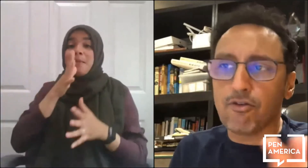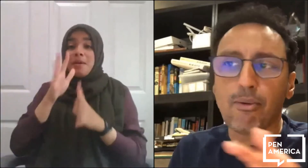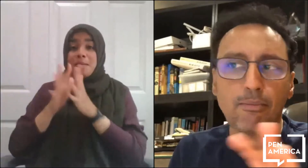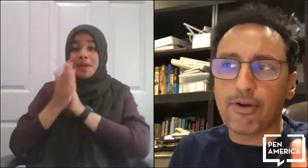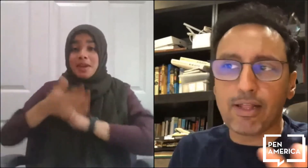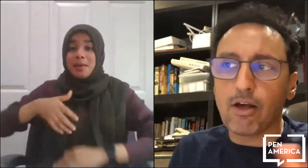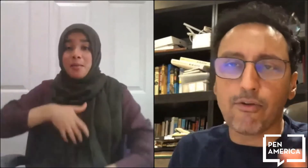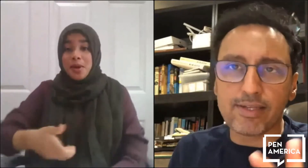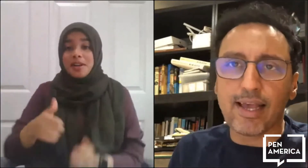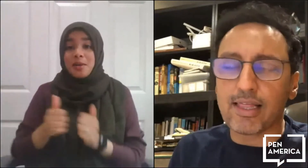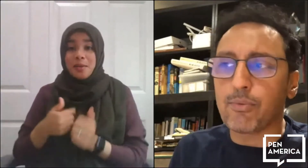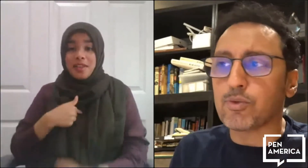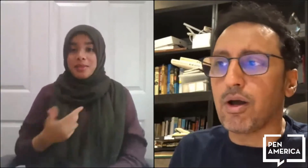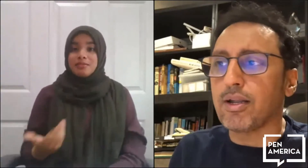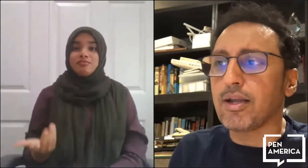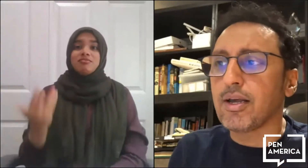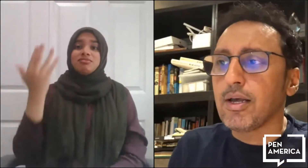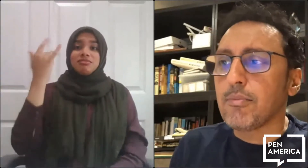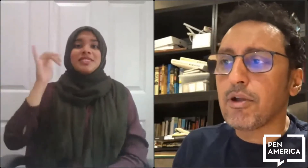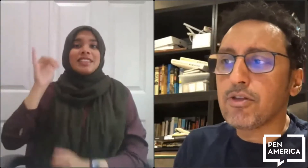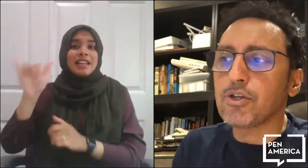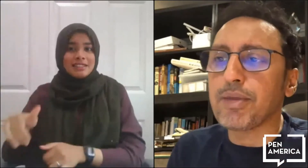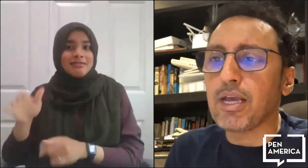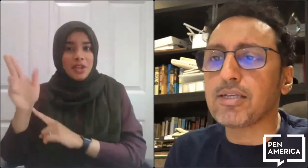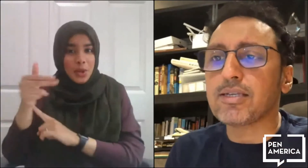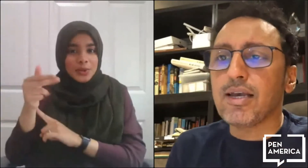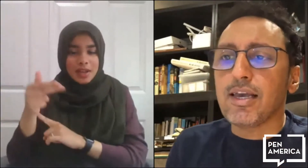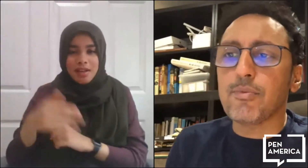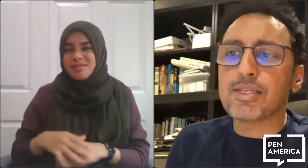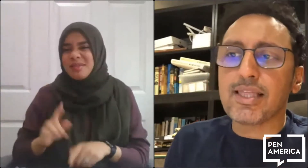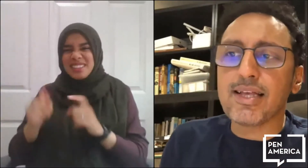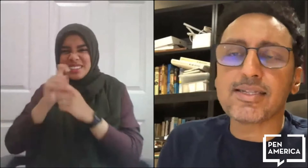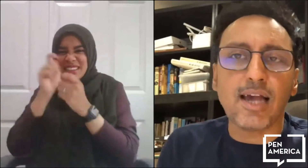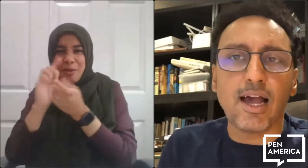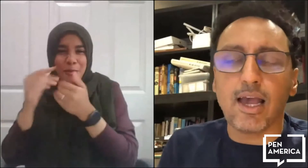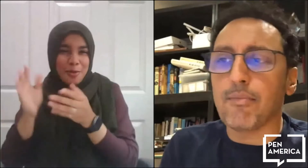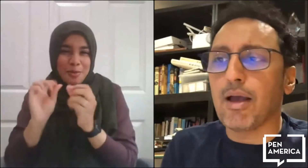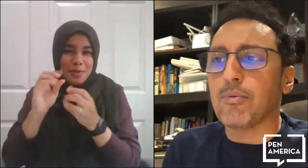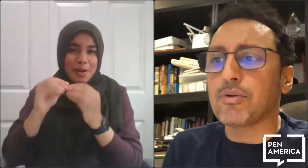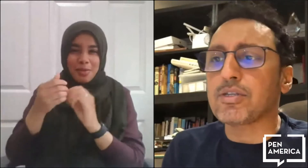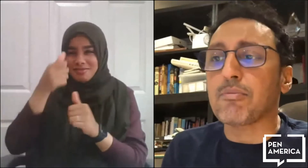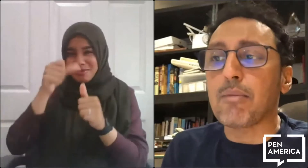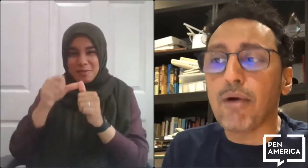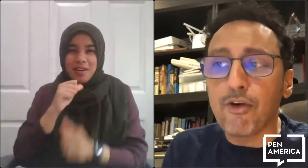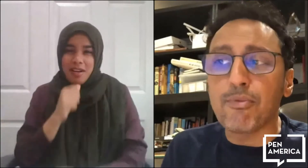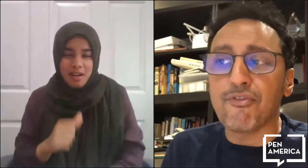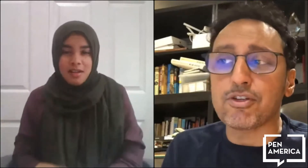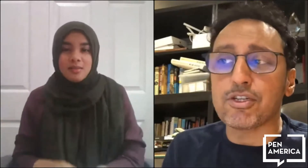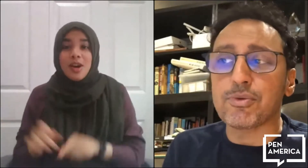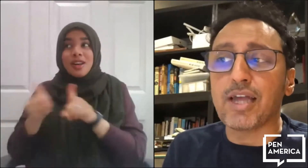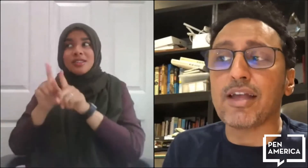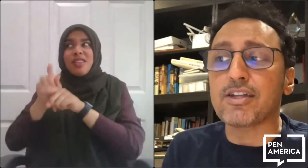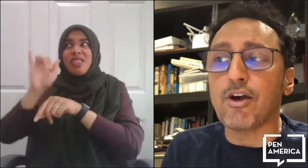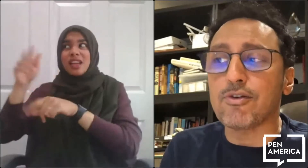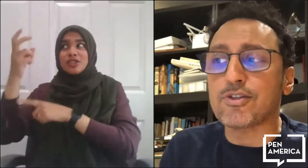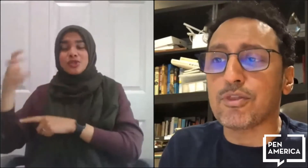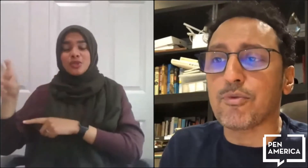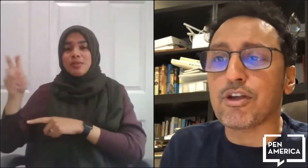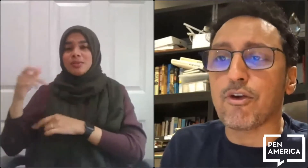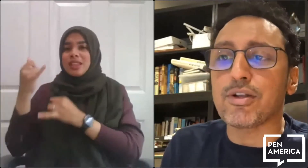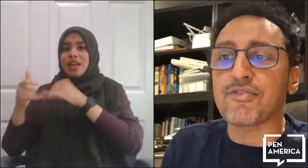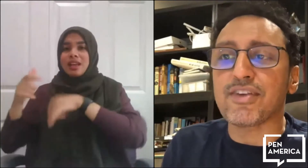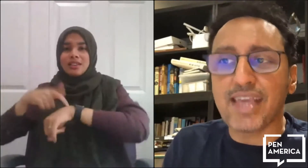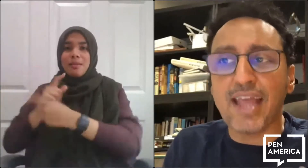he couldn't remember any longer exactly which one — but also because it was the last time I would see my mother before she was diagnosed